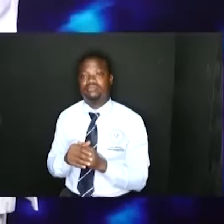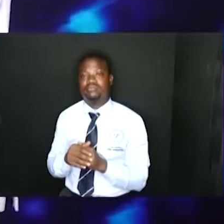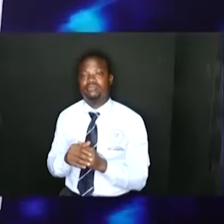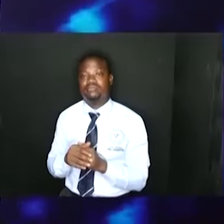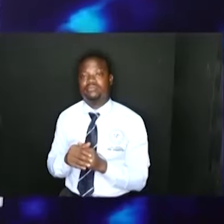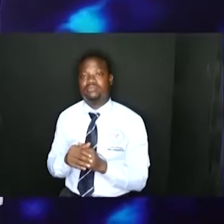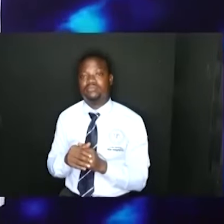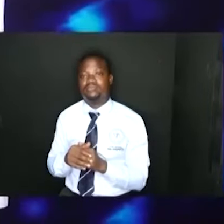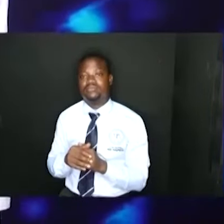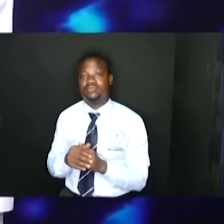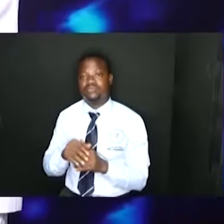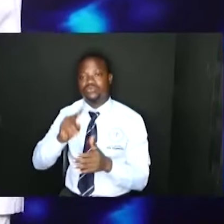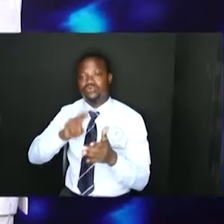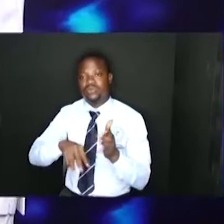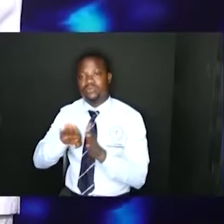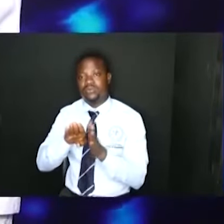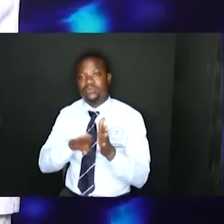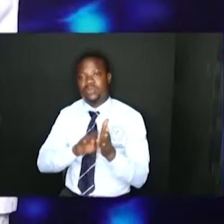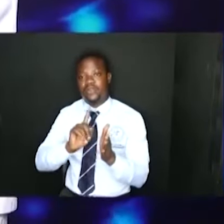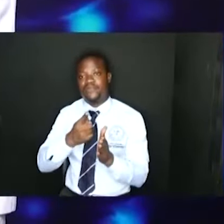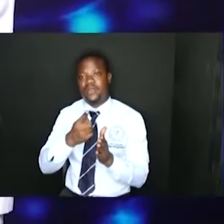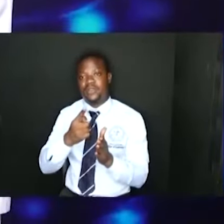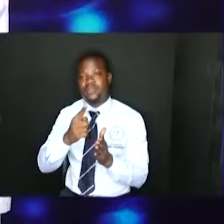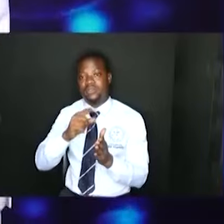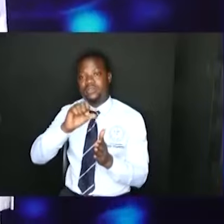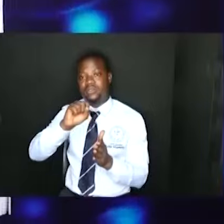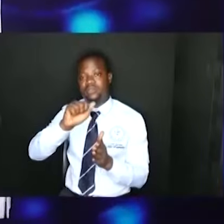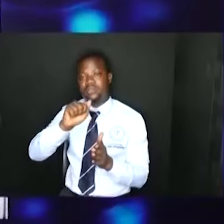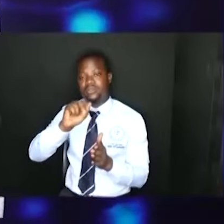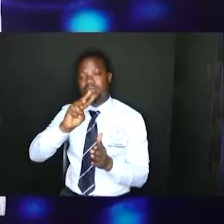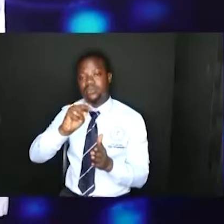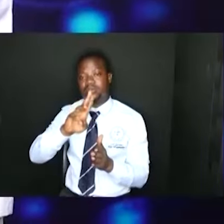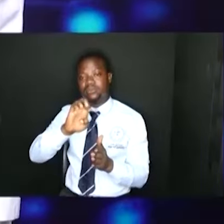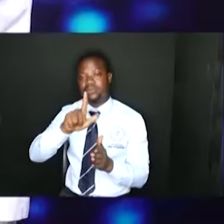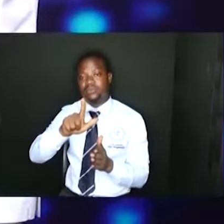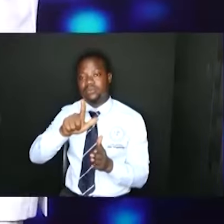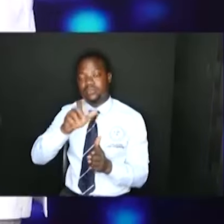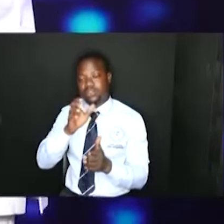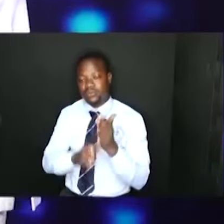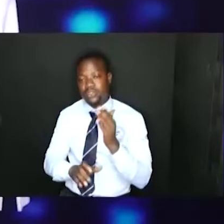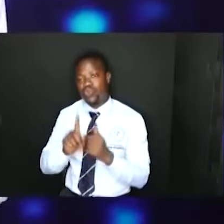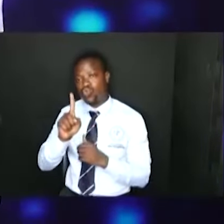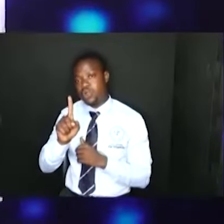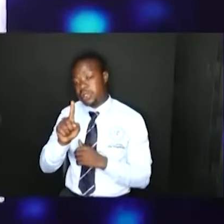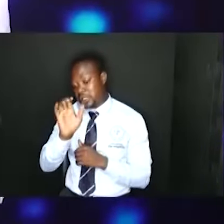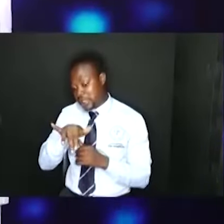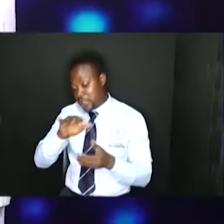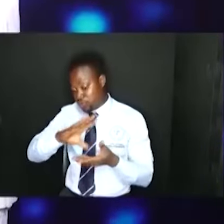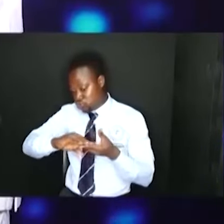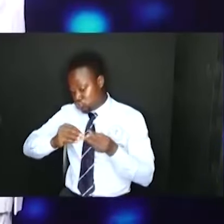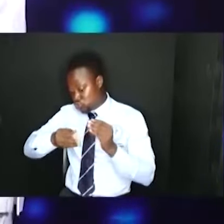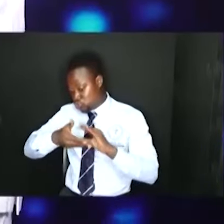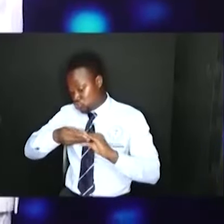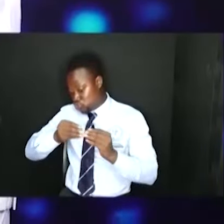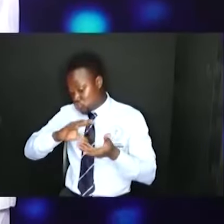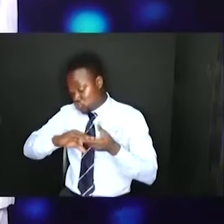will go to 1 Samuel chapter 1. Now this is a story that I want all of